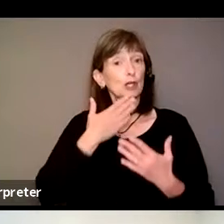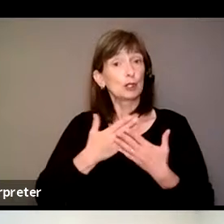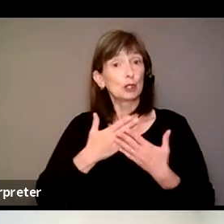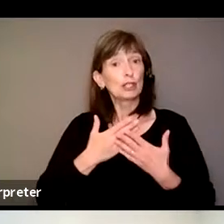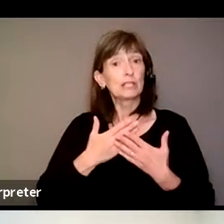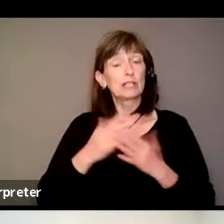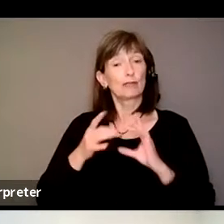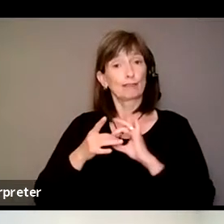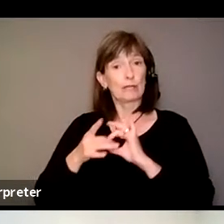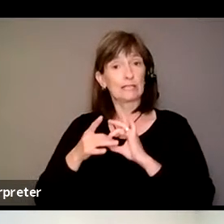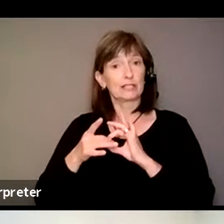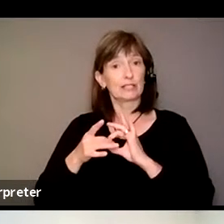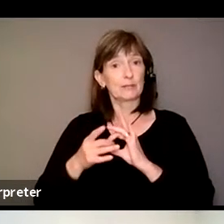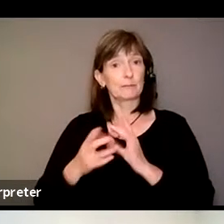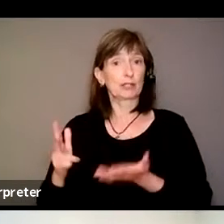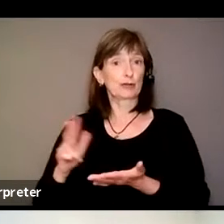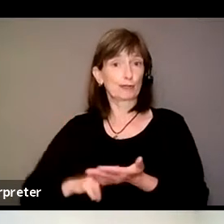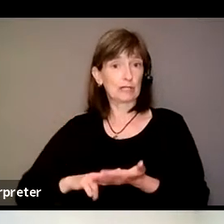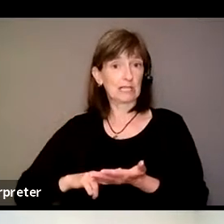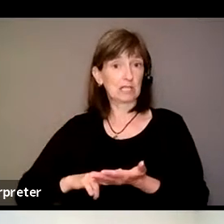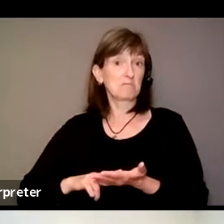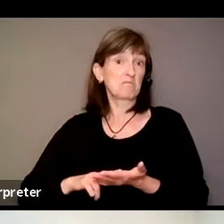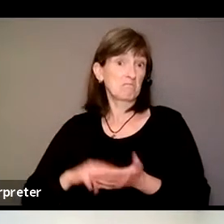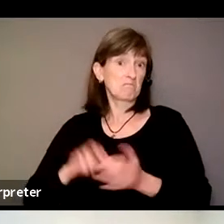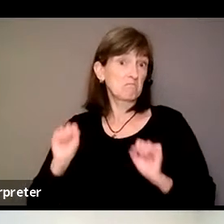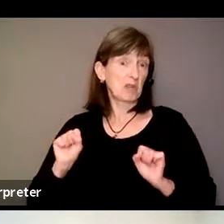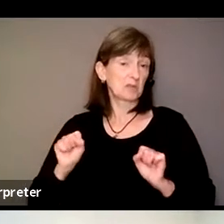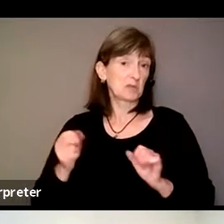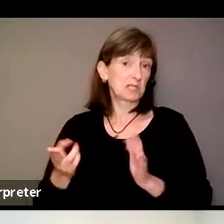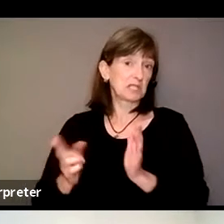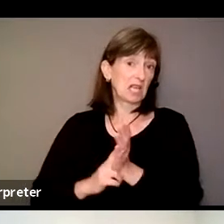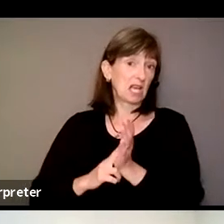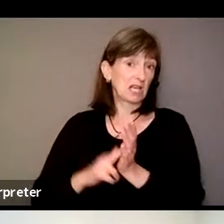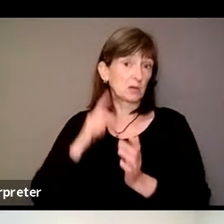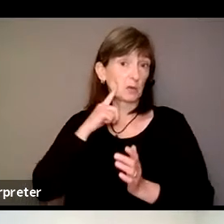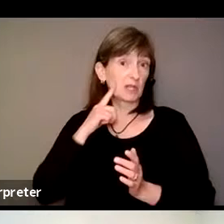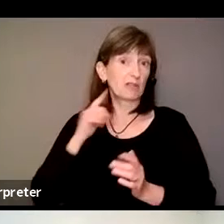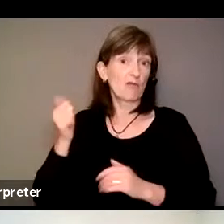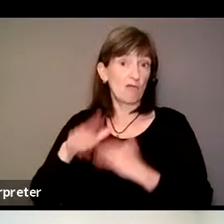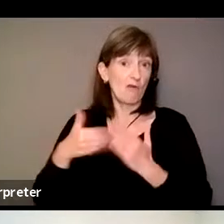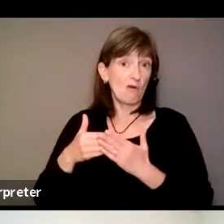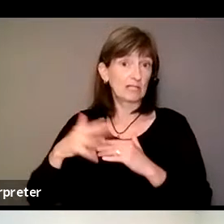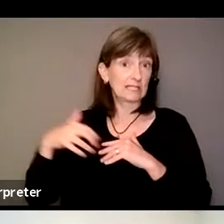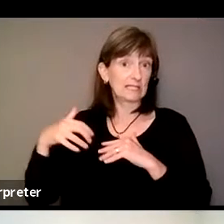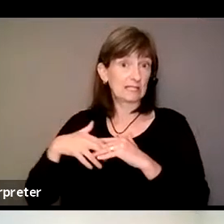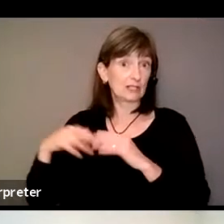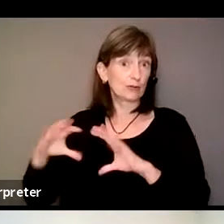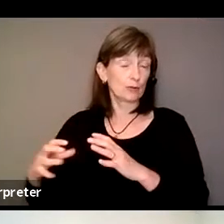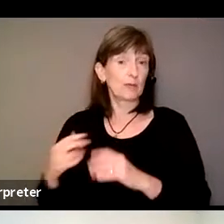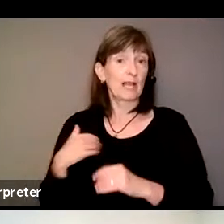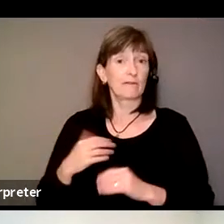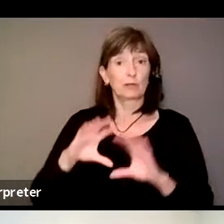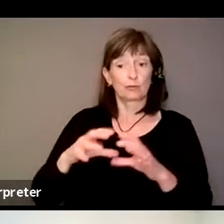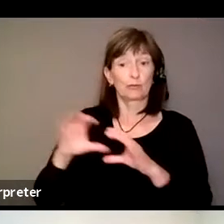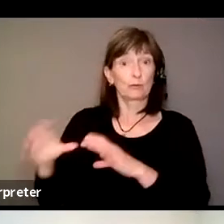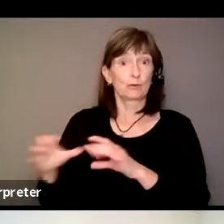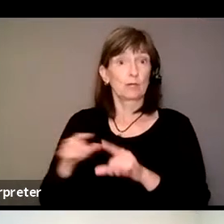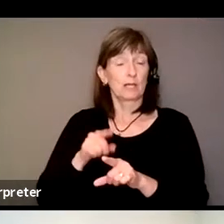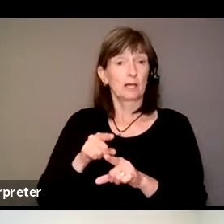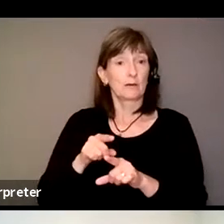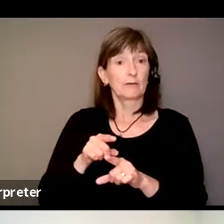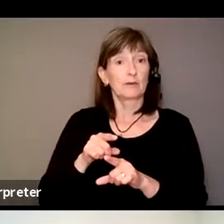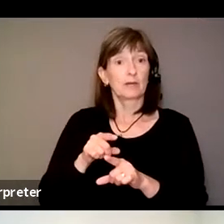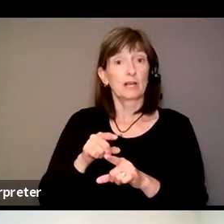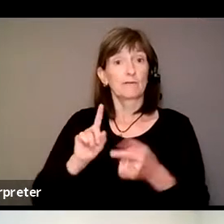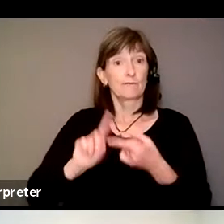that we're looking at signing with our Indigenous groups in our town. And we have two groups. We have the People of the Dawn, which is our